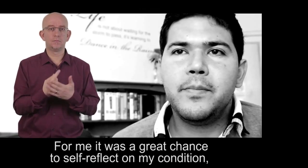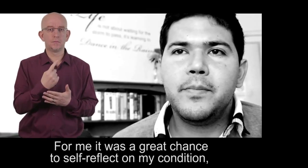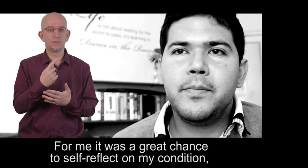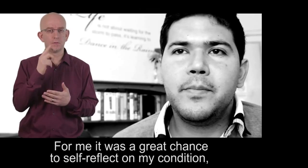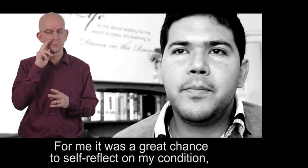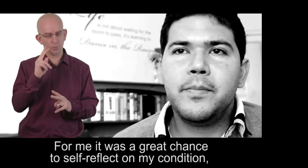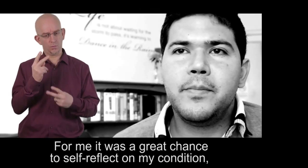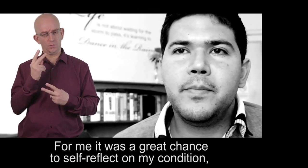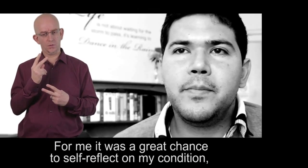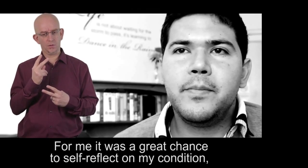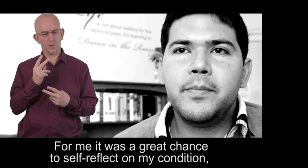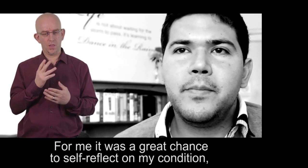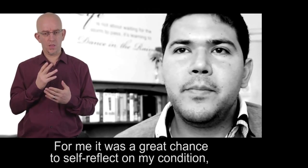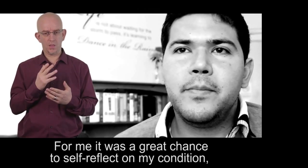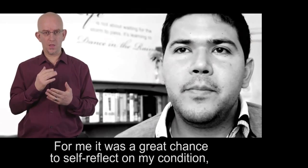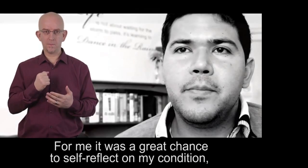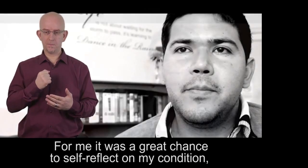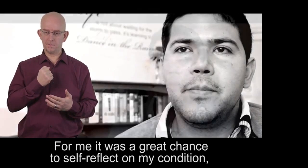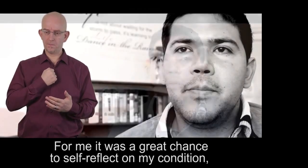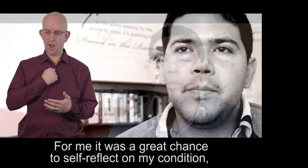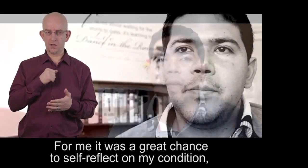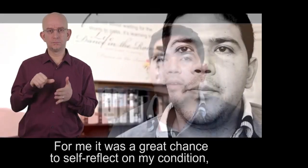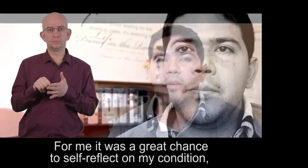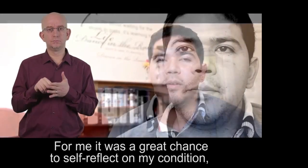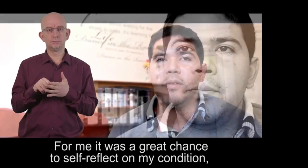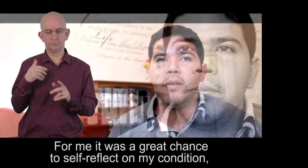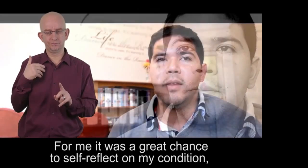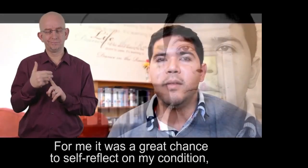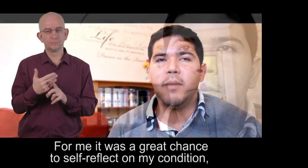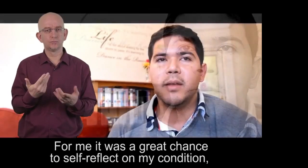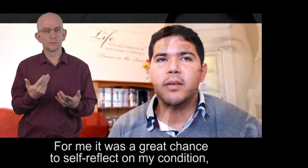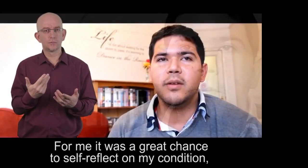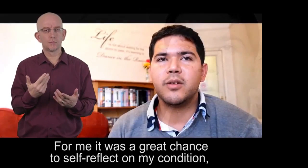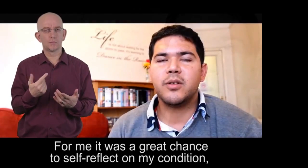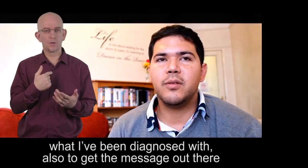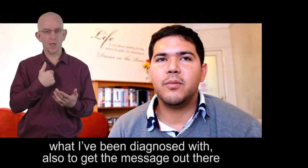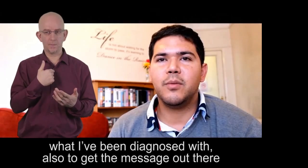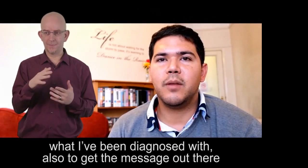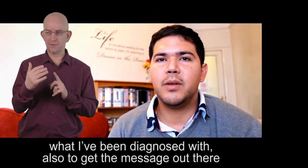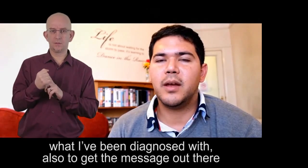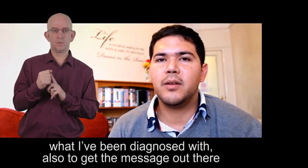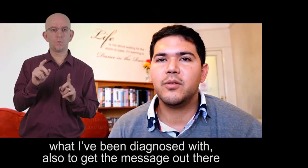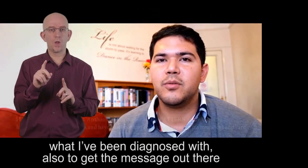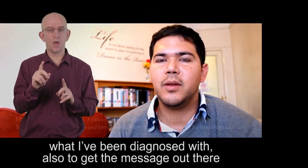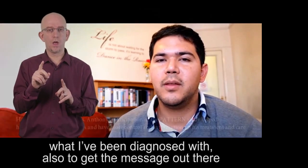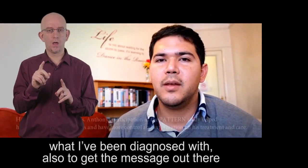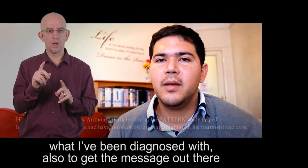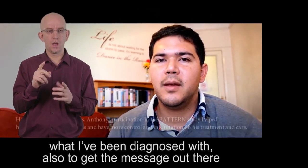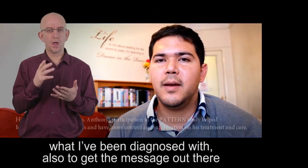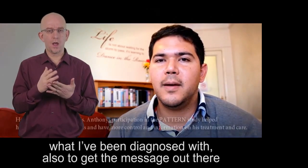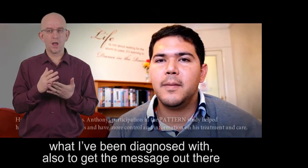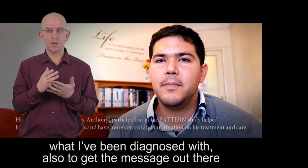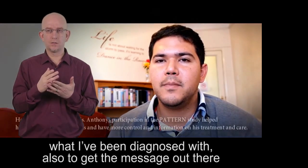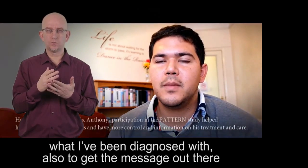kind of self-reflect on my condition what I've been diagnosed with